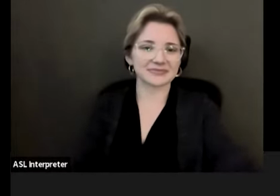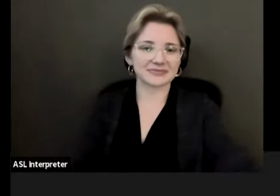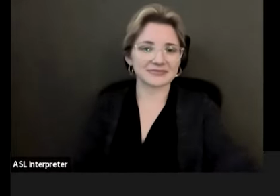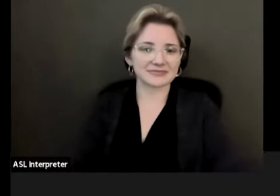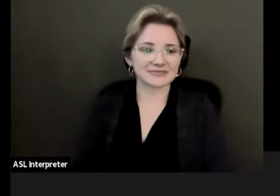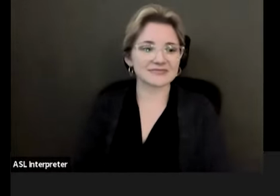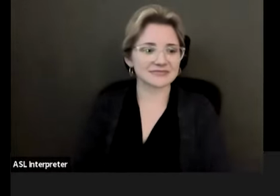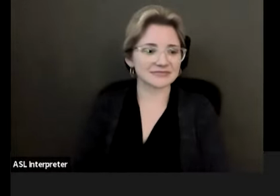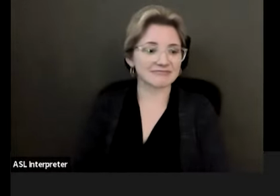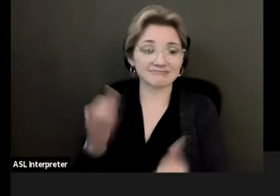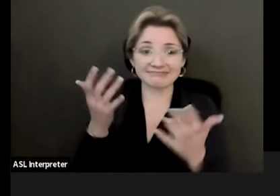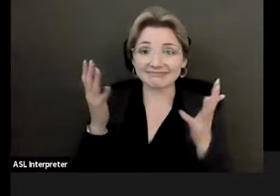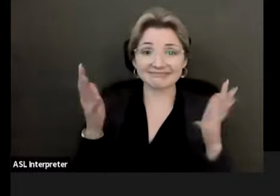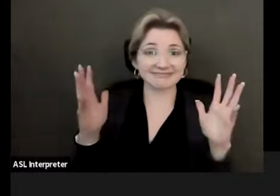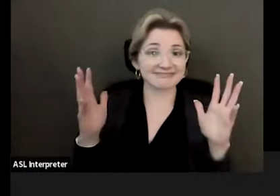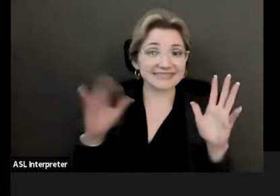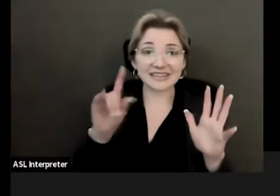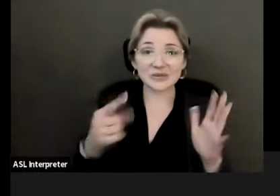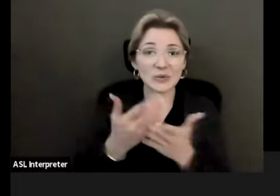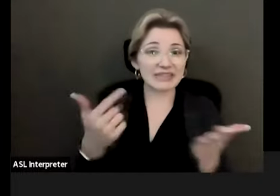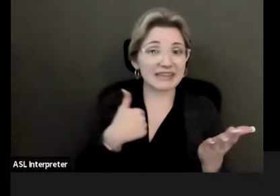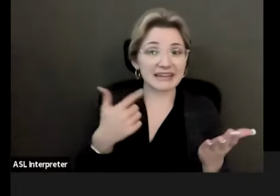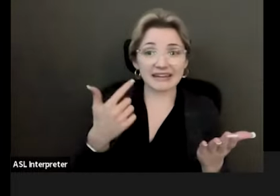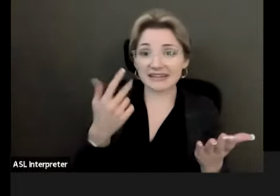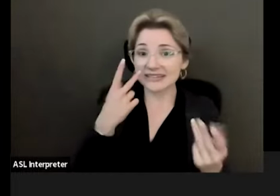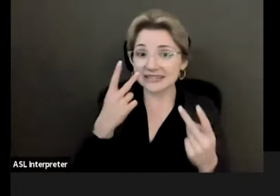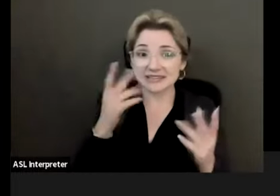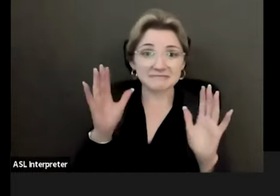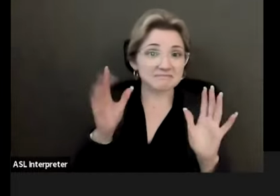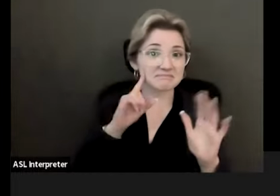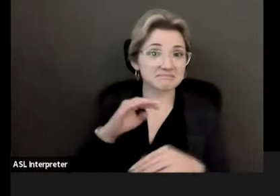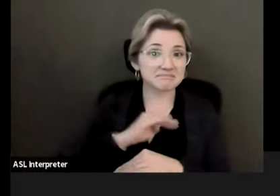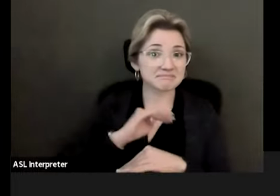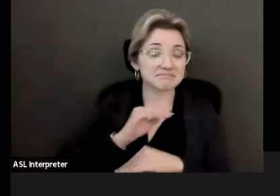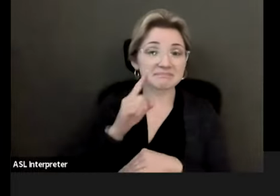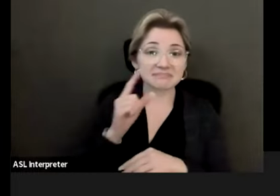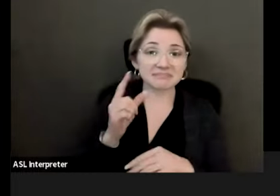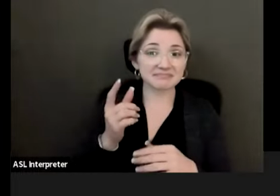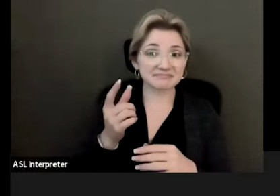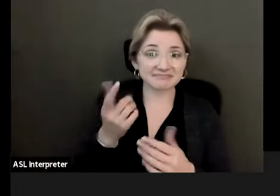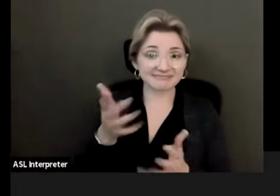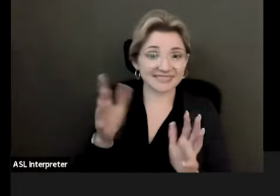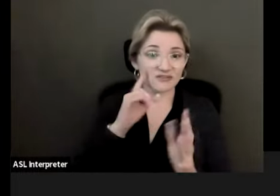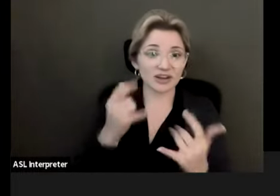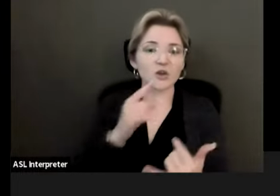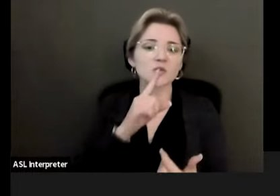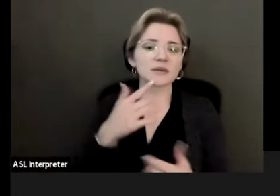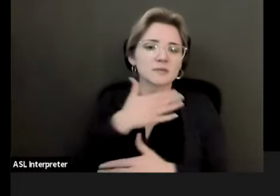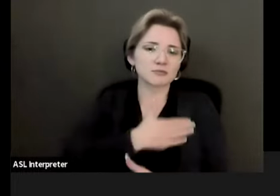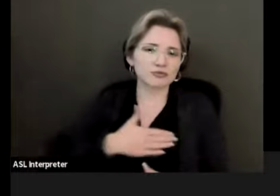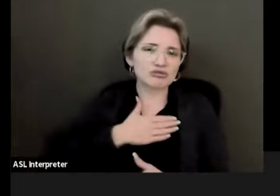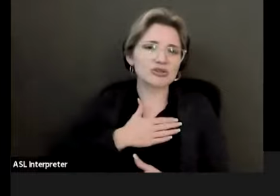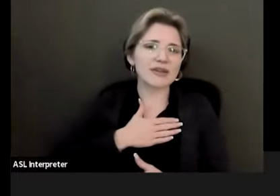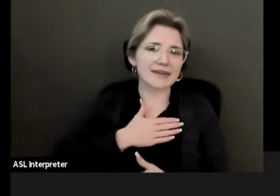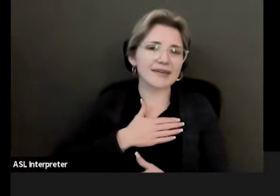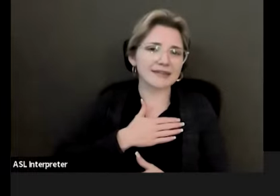That's what I have here. I don't know if there are any final questions or anything else you need from us, but we really, really appreciate being able to speak with